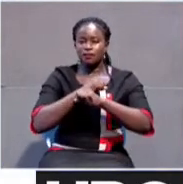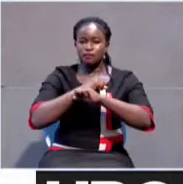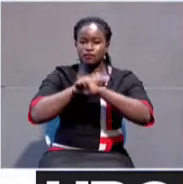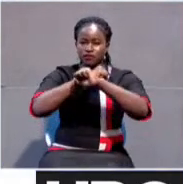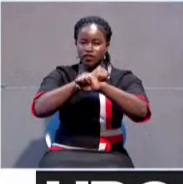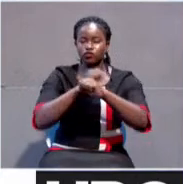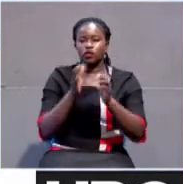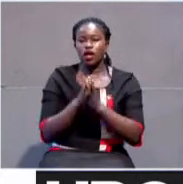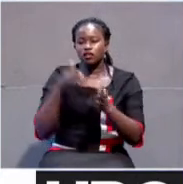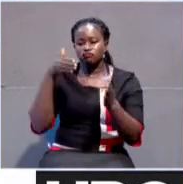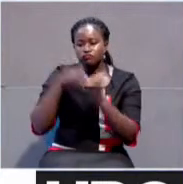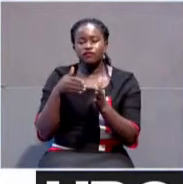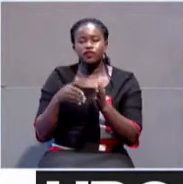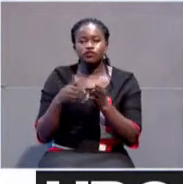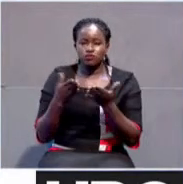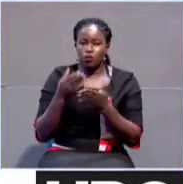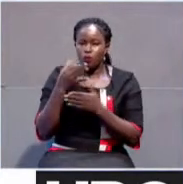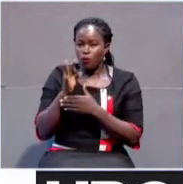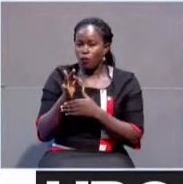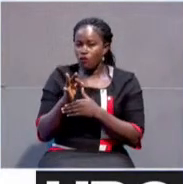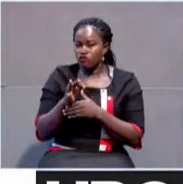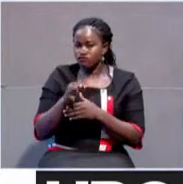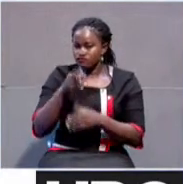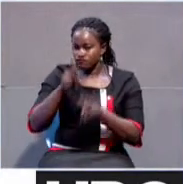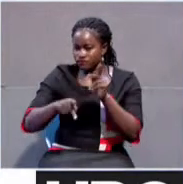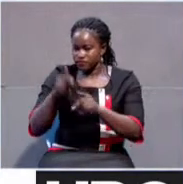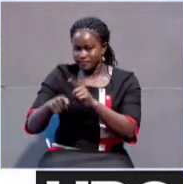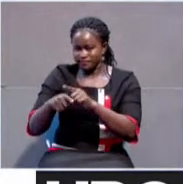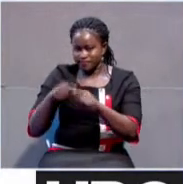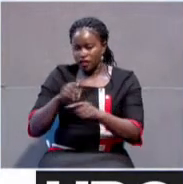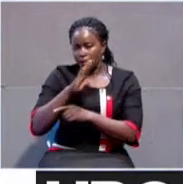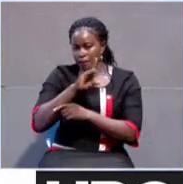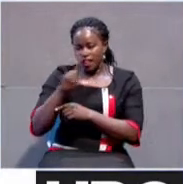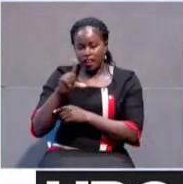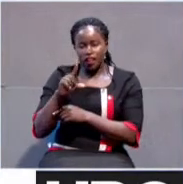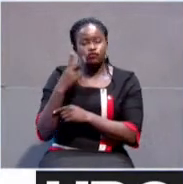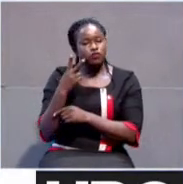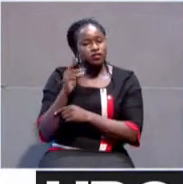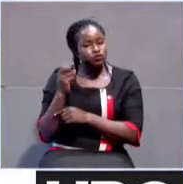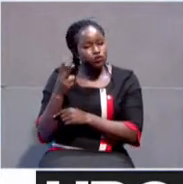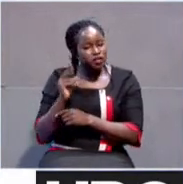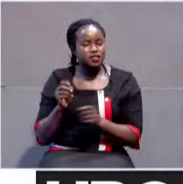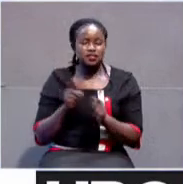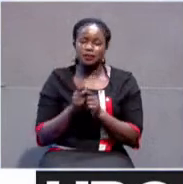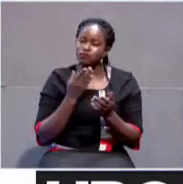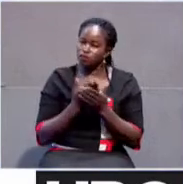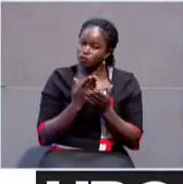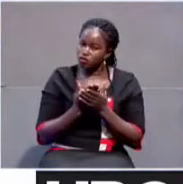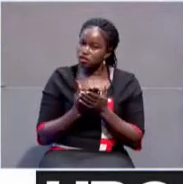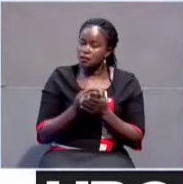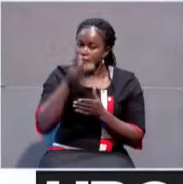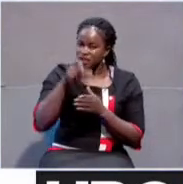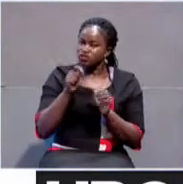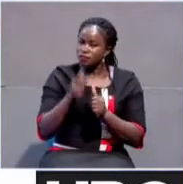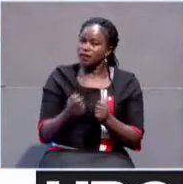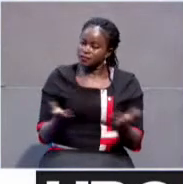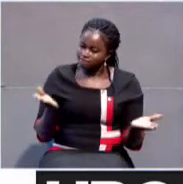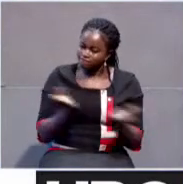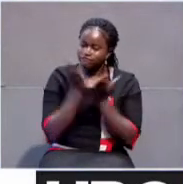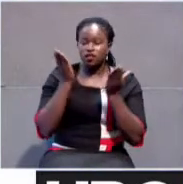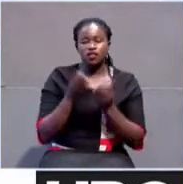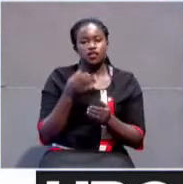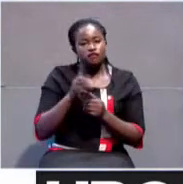The Prevention and Prohibition of Human Sacrifice Bill 2020 also proposes the death sentence for